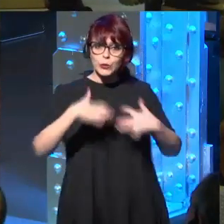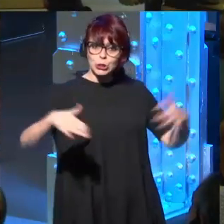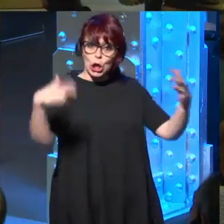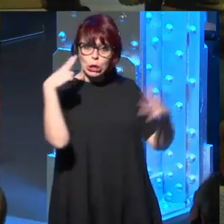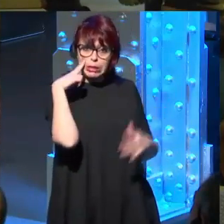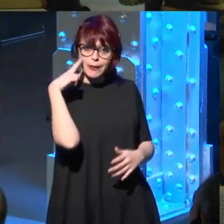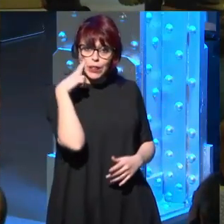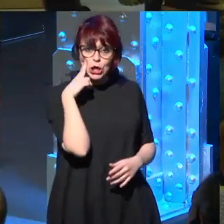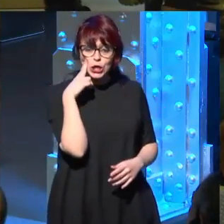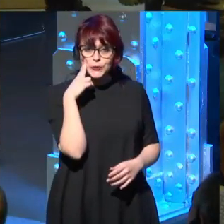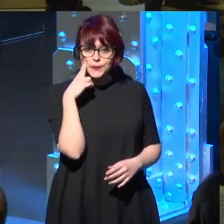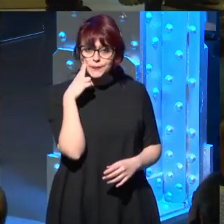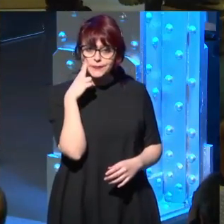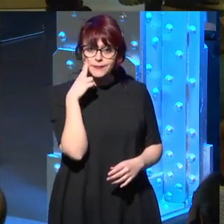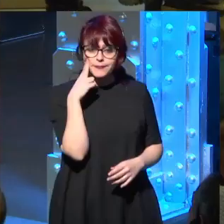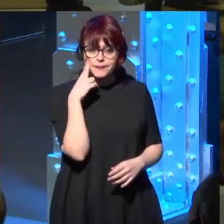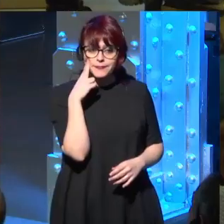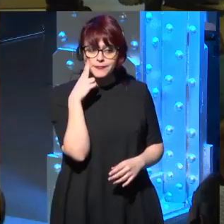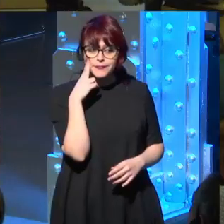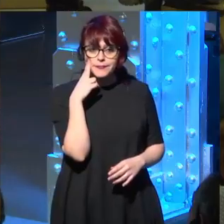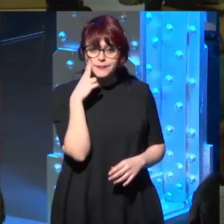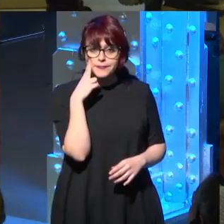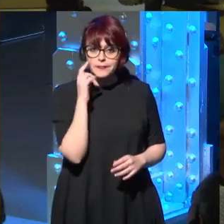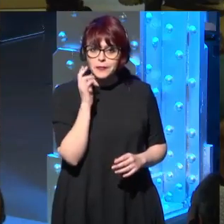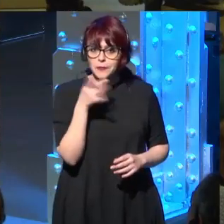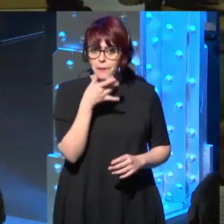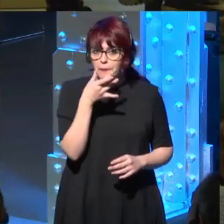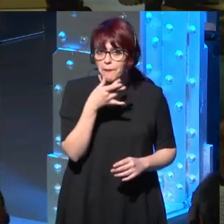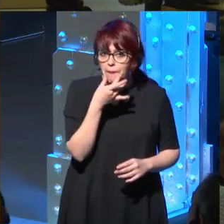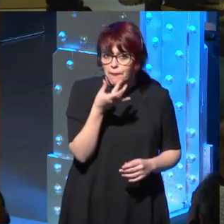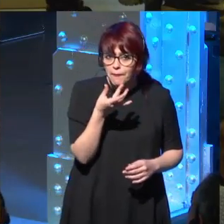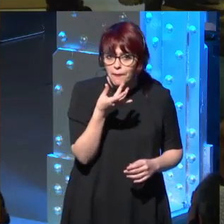They are quite shy, aren't they?